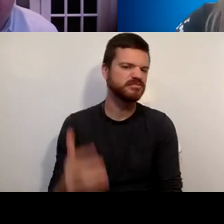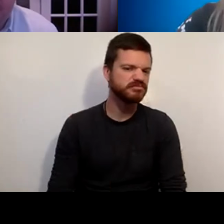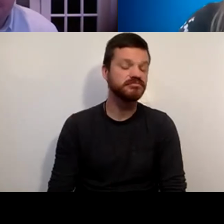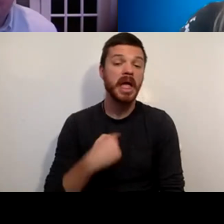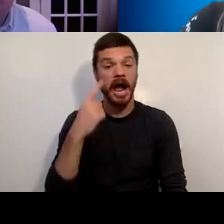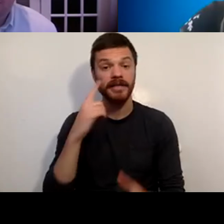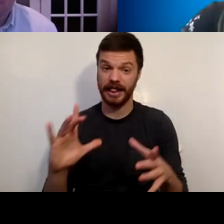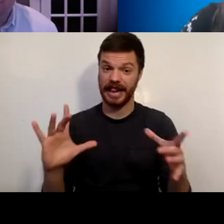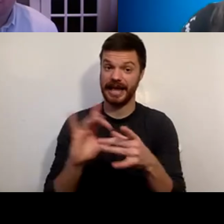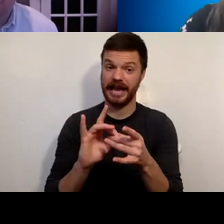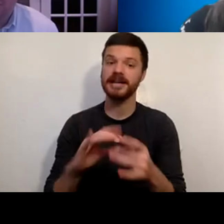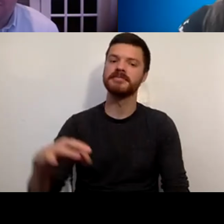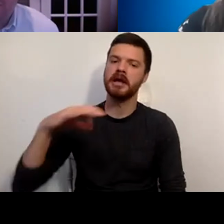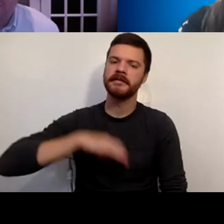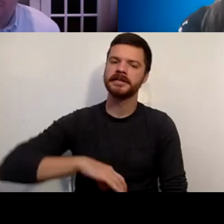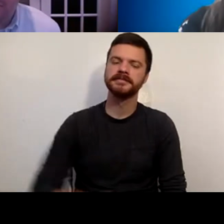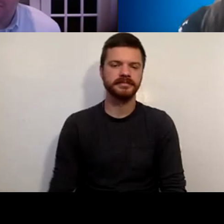linkage.